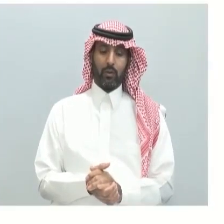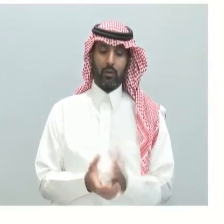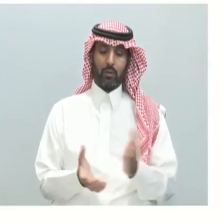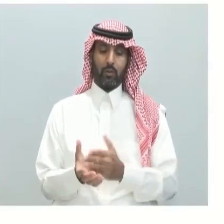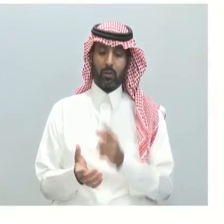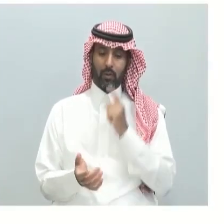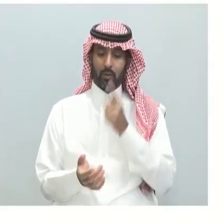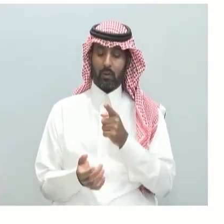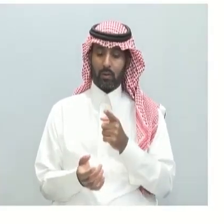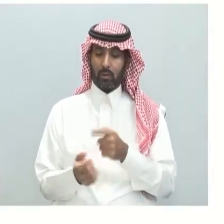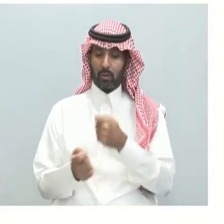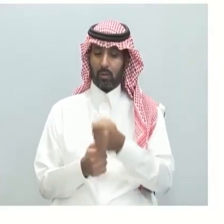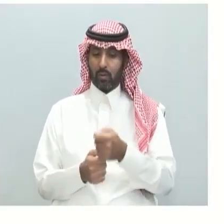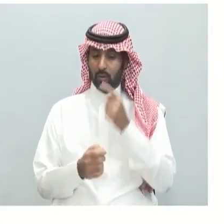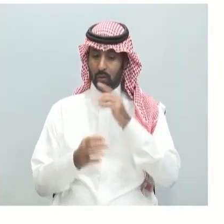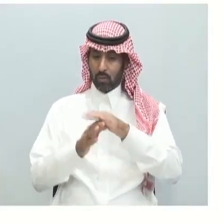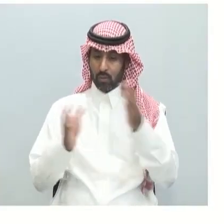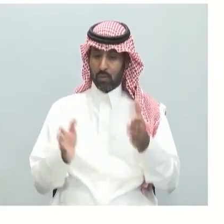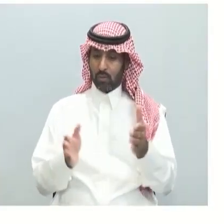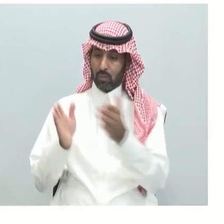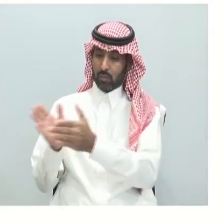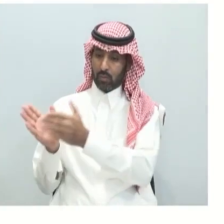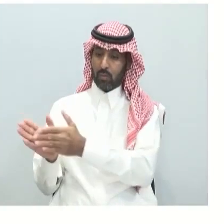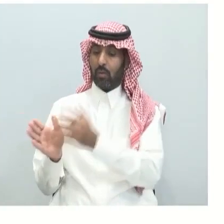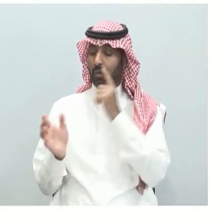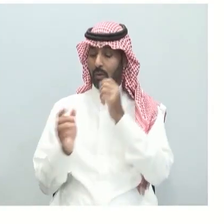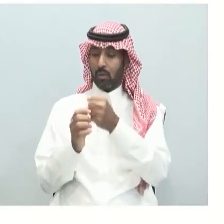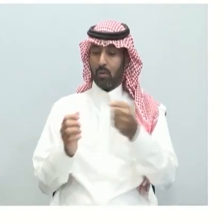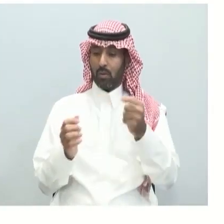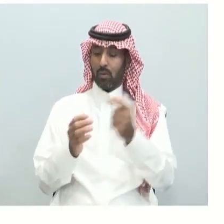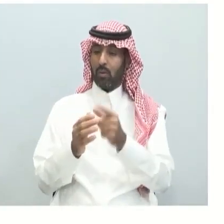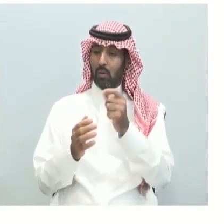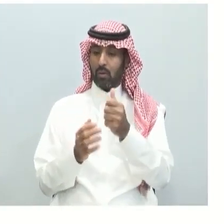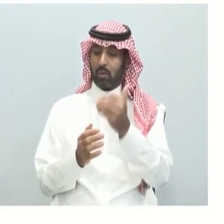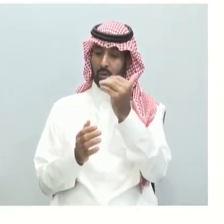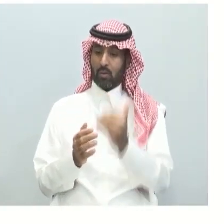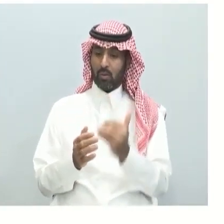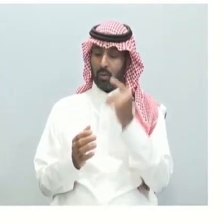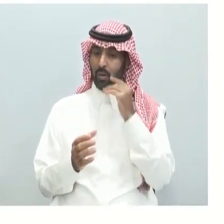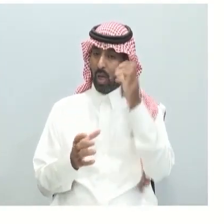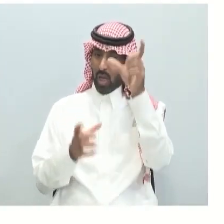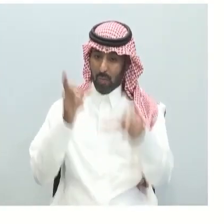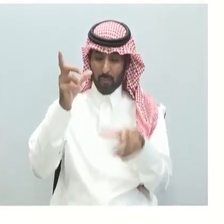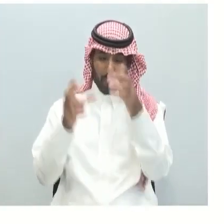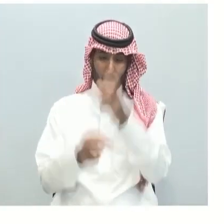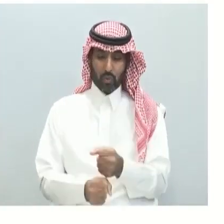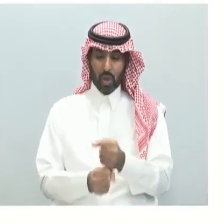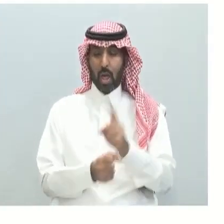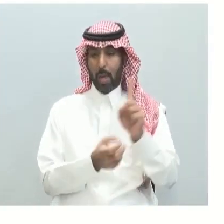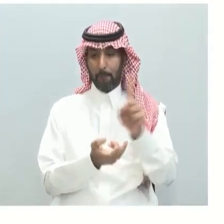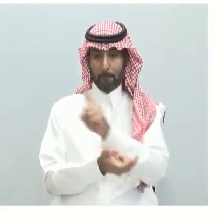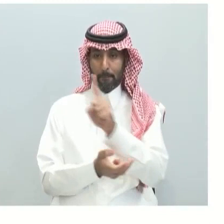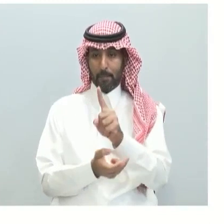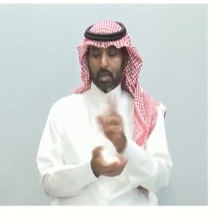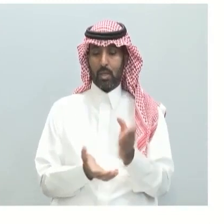To make better use of cupboard space, spend a lot less and protect the environment. So more space